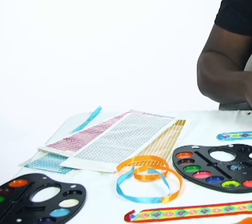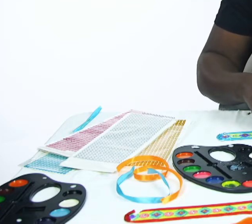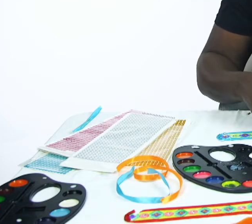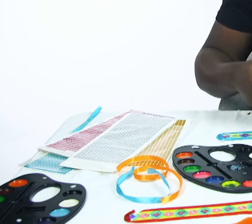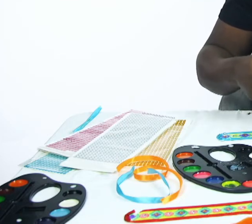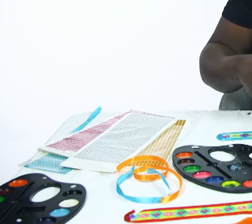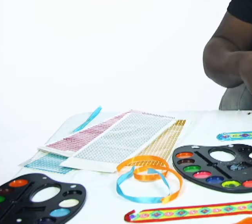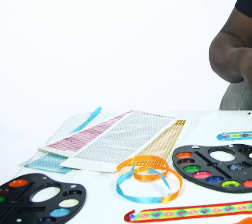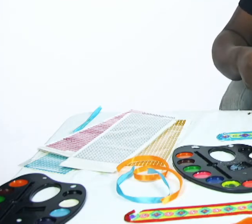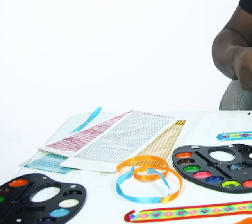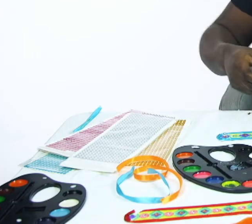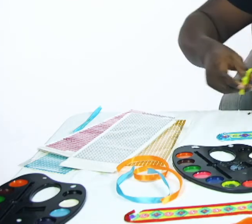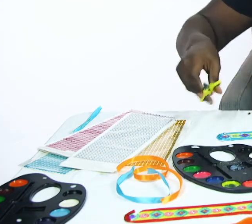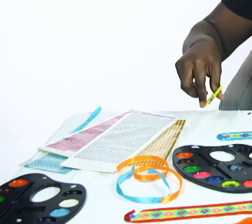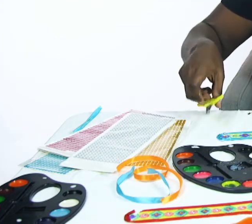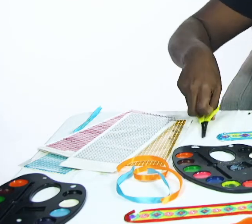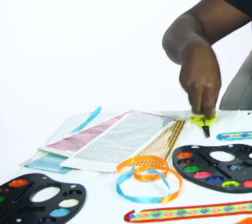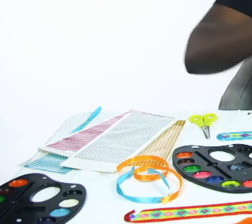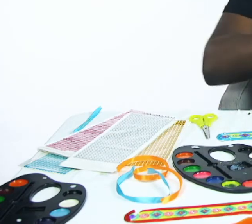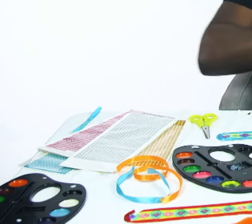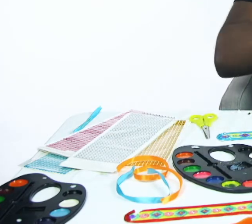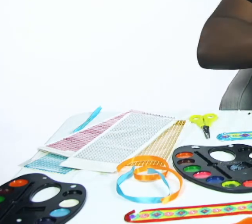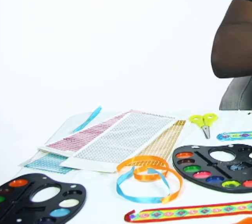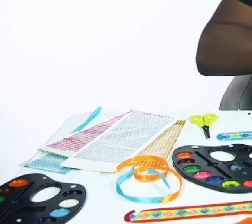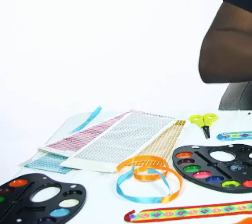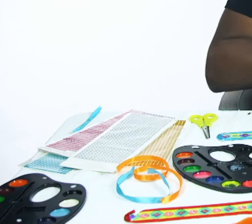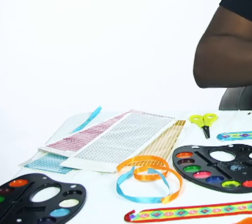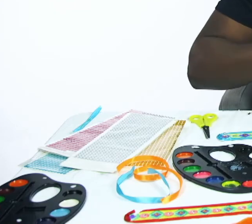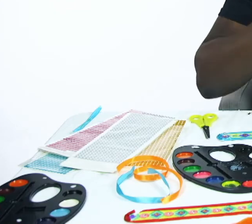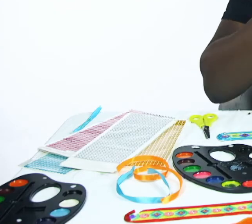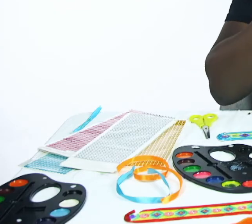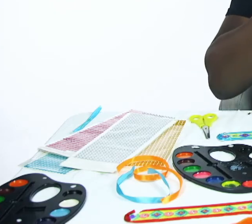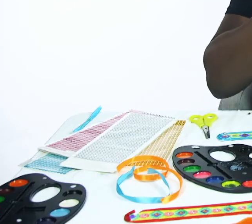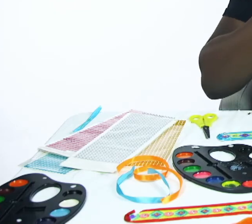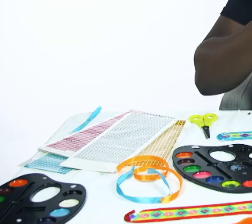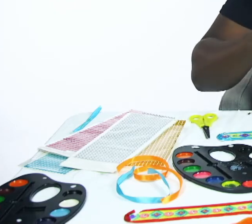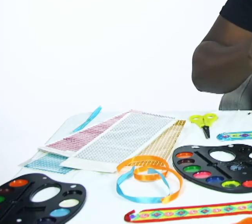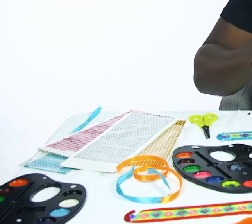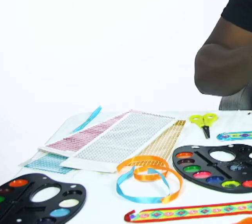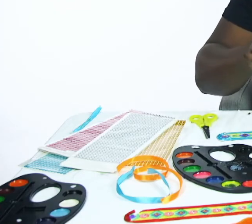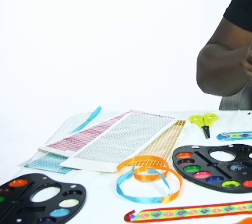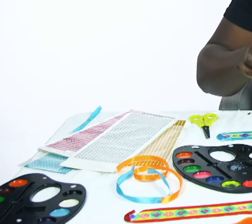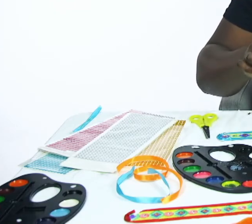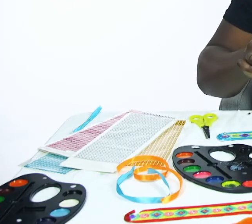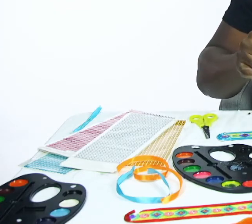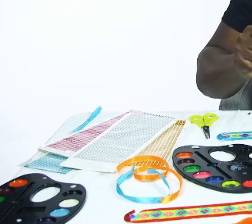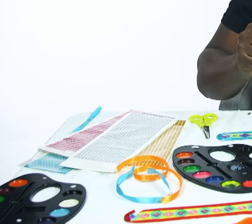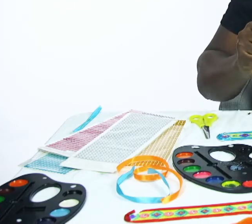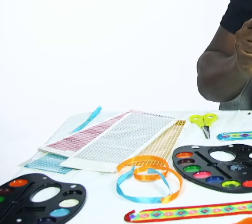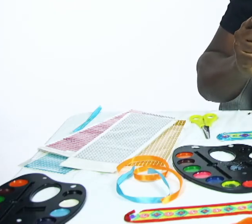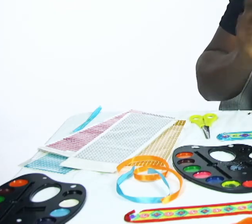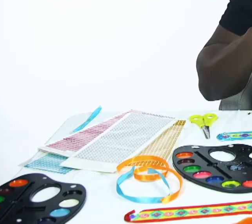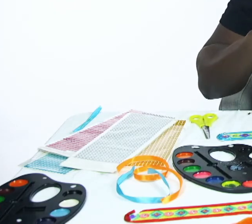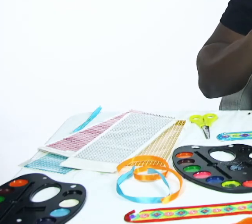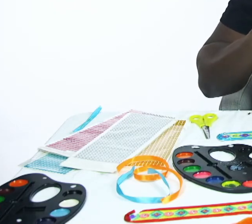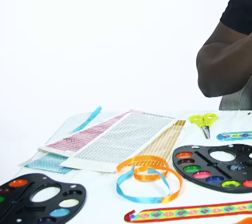Okay, so I'm going to start